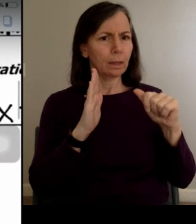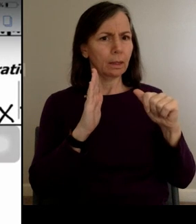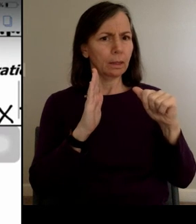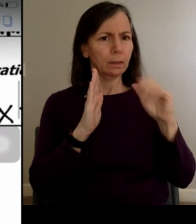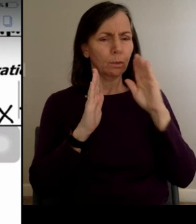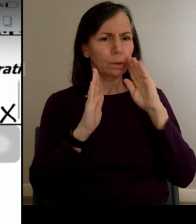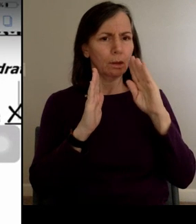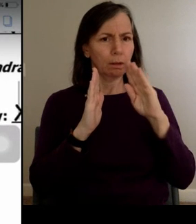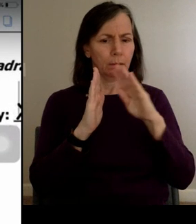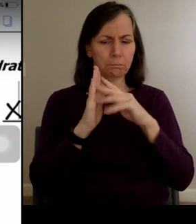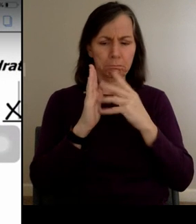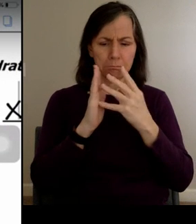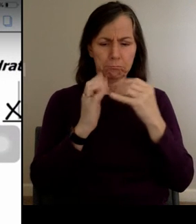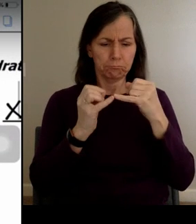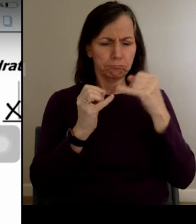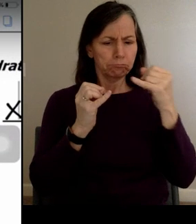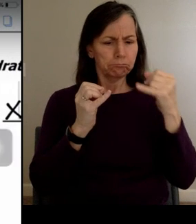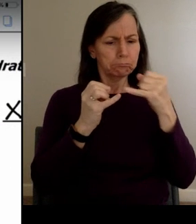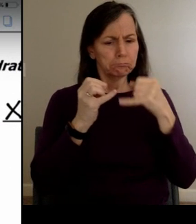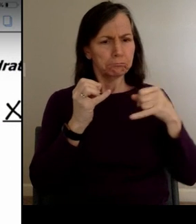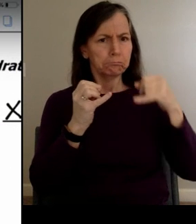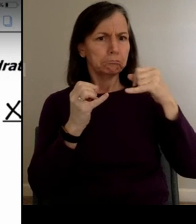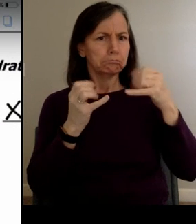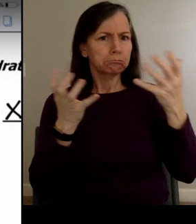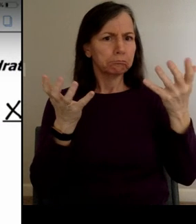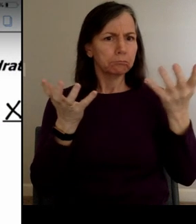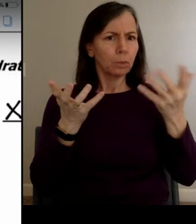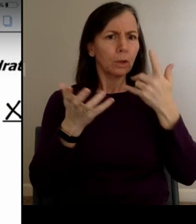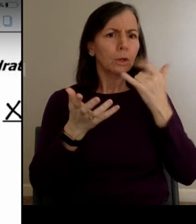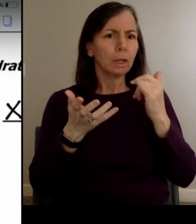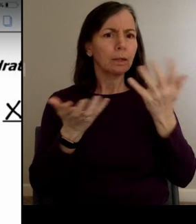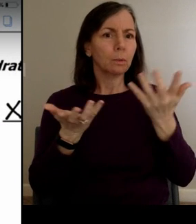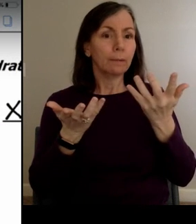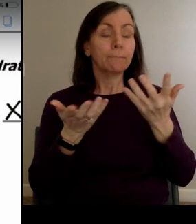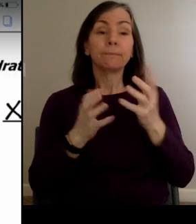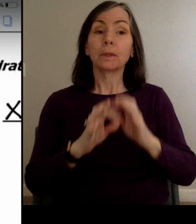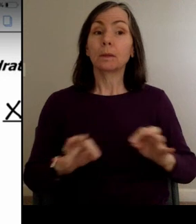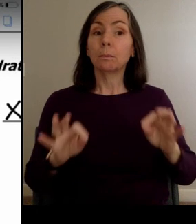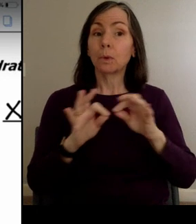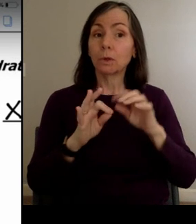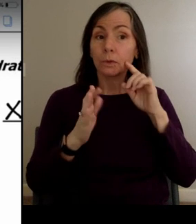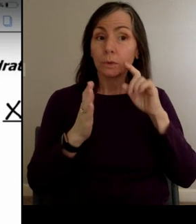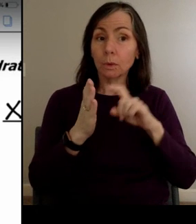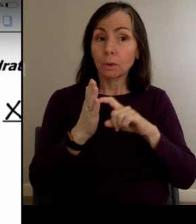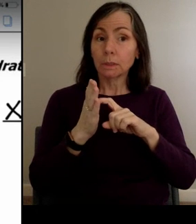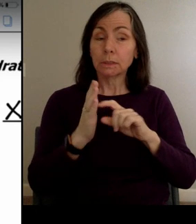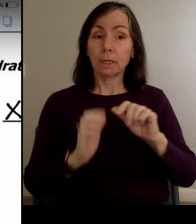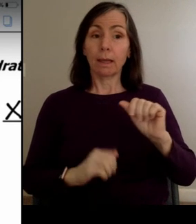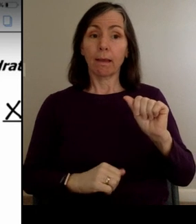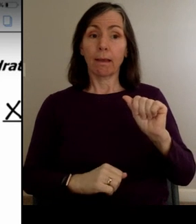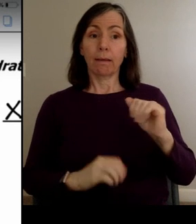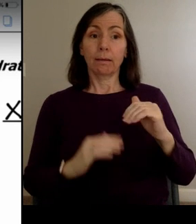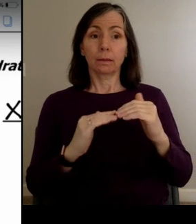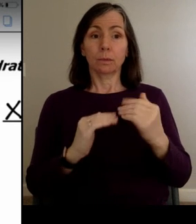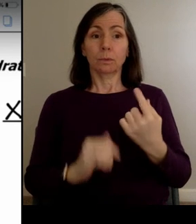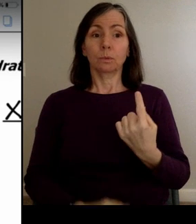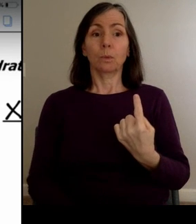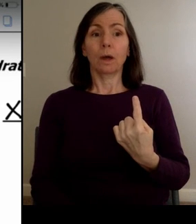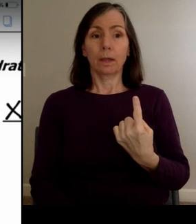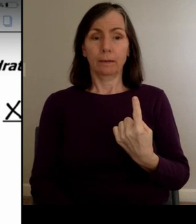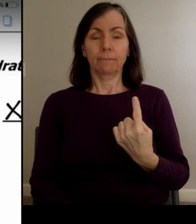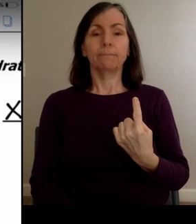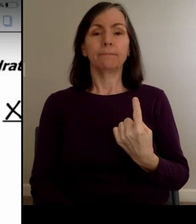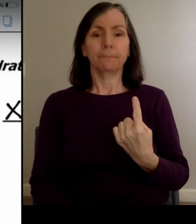An important thing here to notice is that our a equals 1. So I'm going to